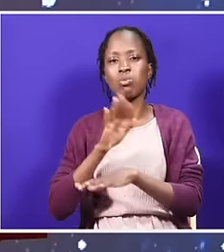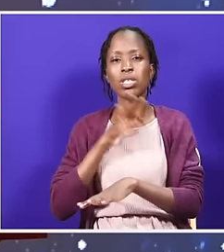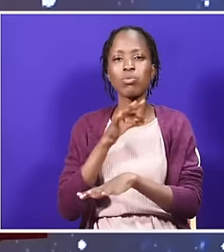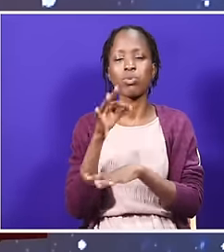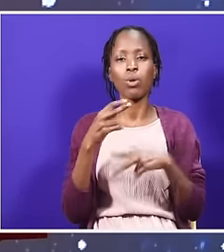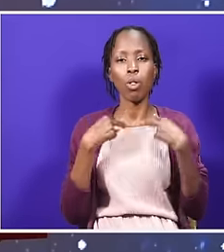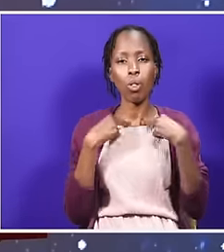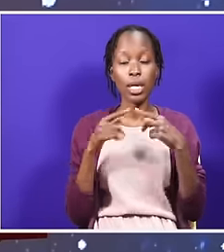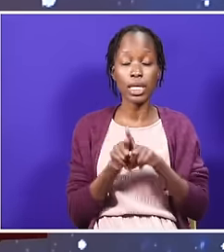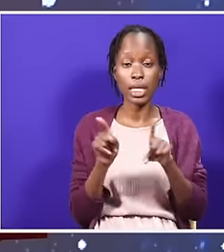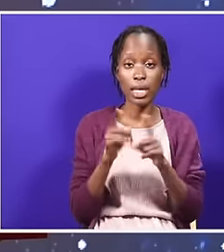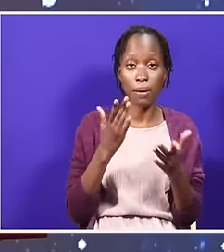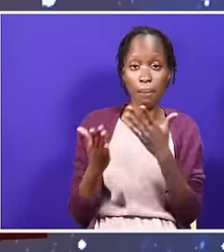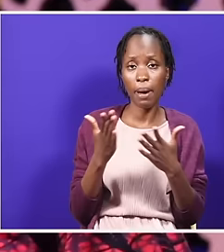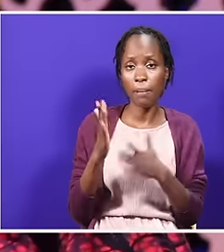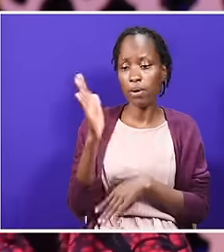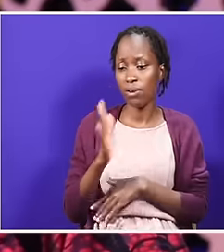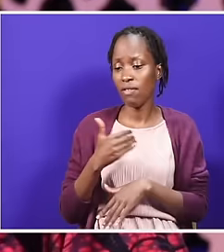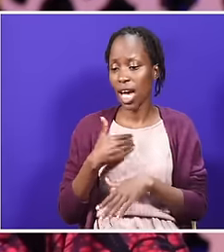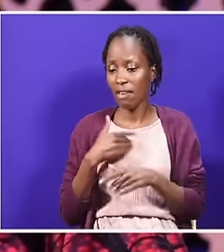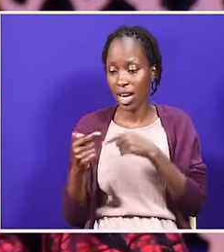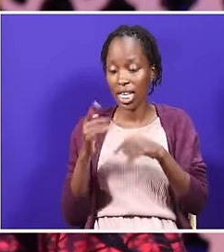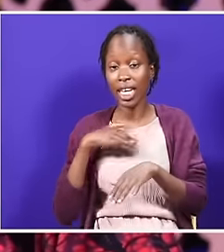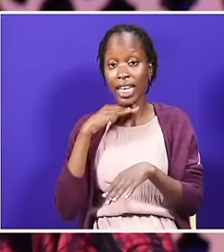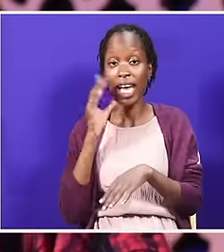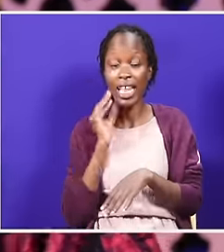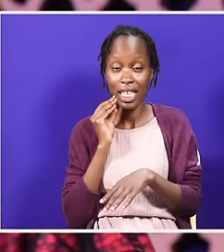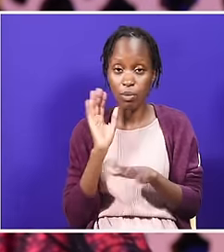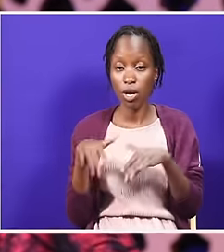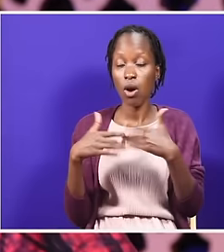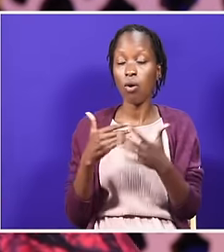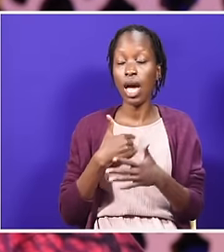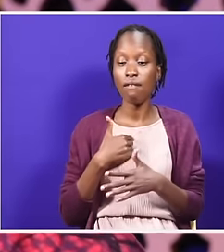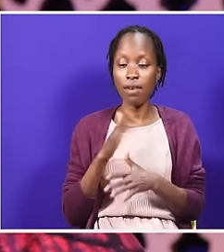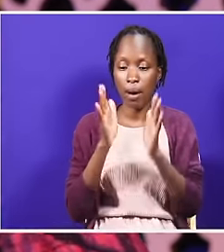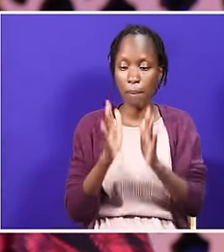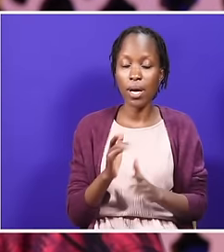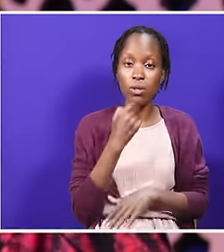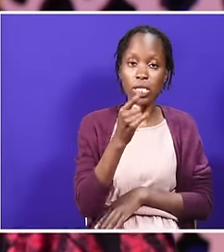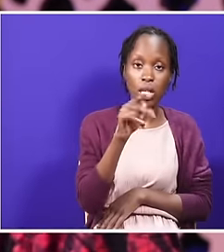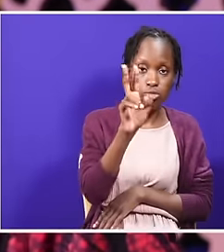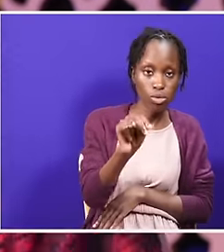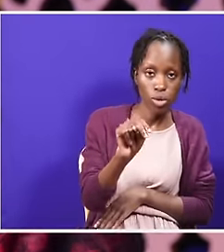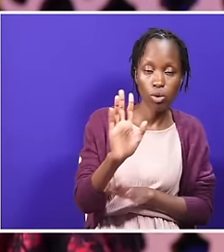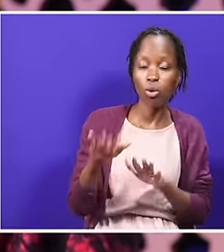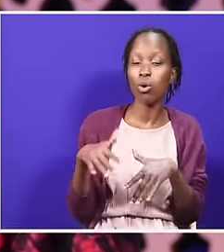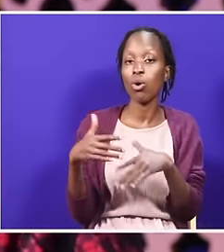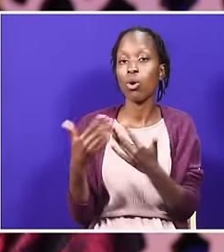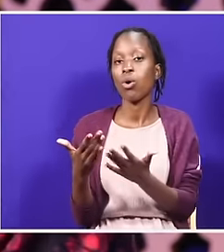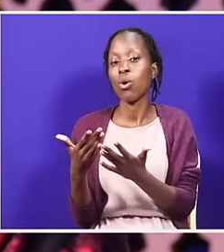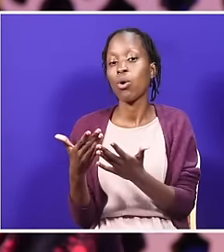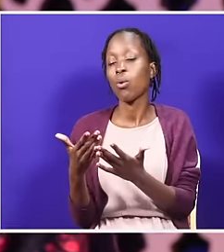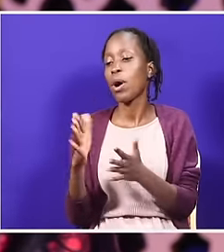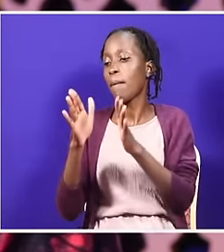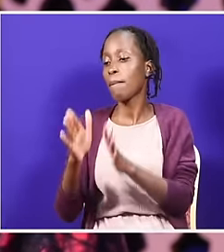for ages. And perhaps you haven't had a near-death experience, but you've had someone say no. You've had someone